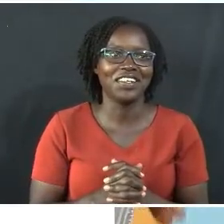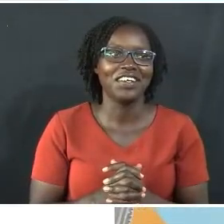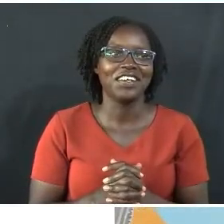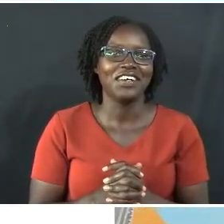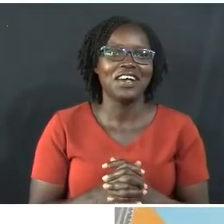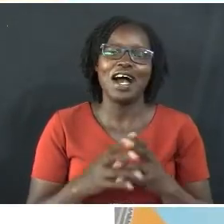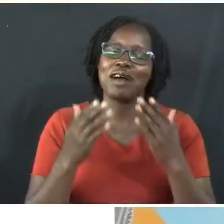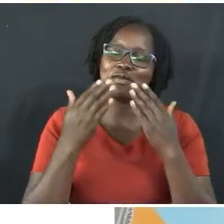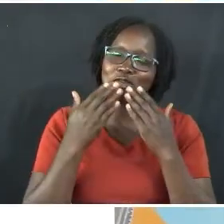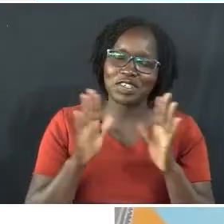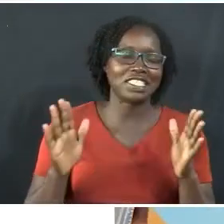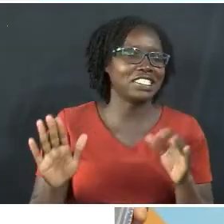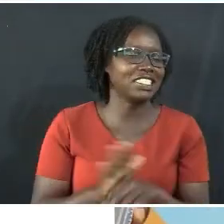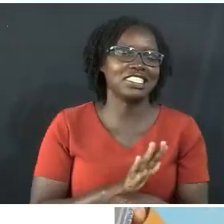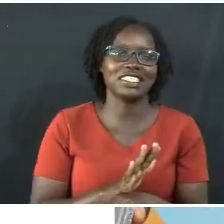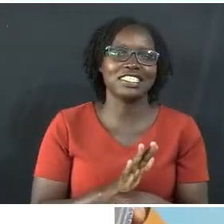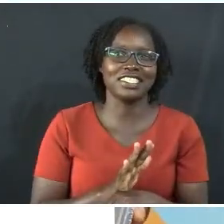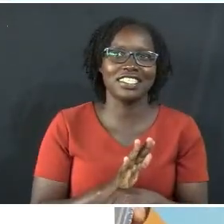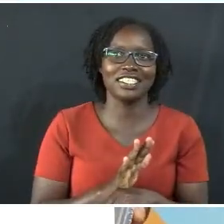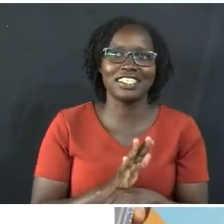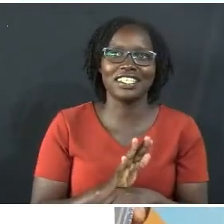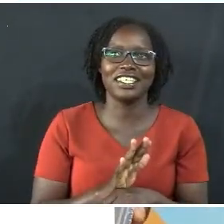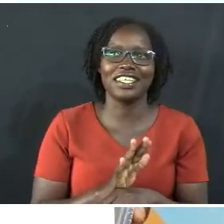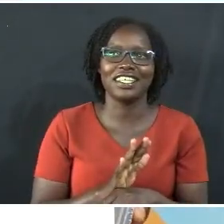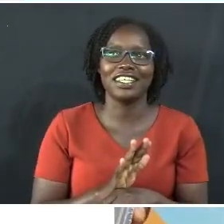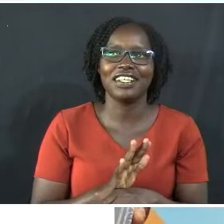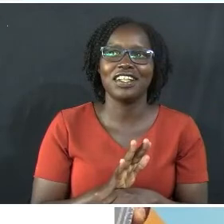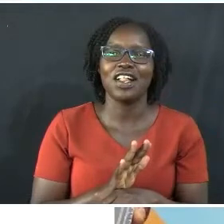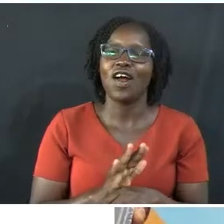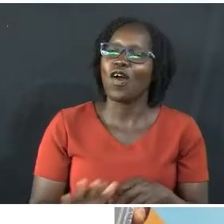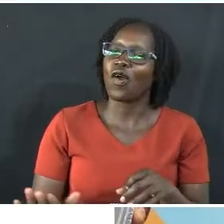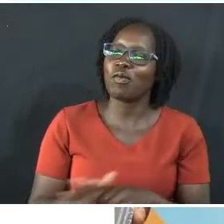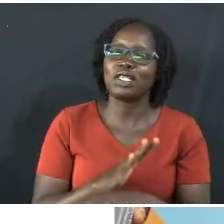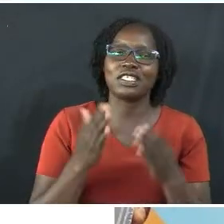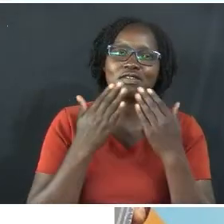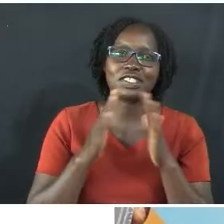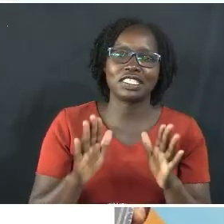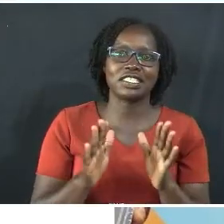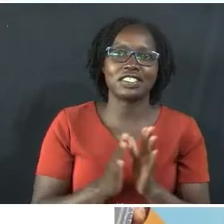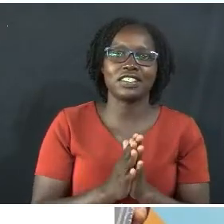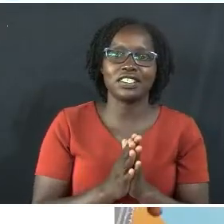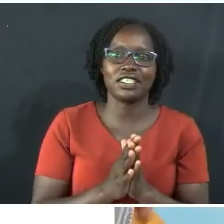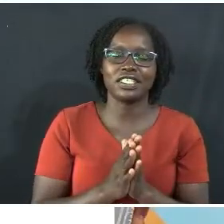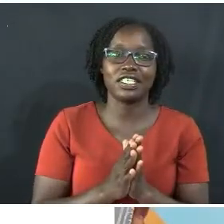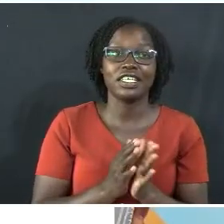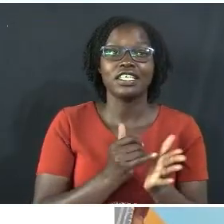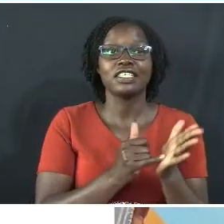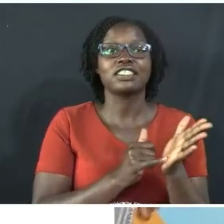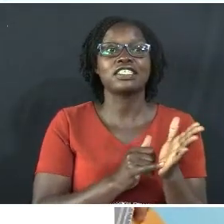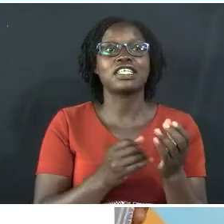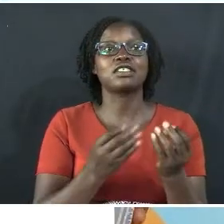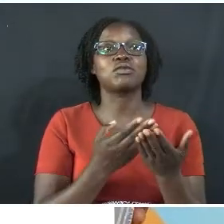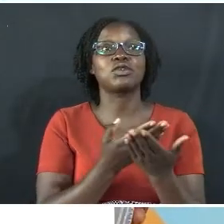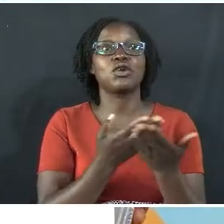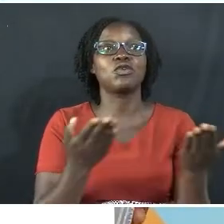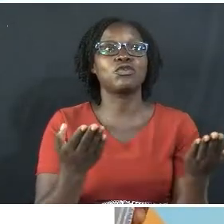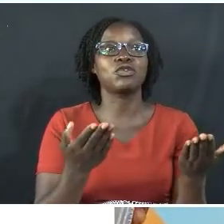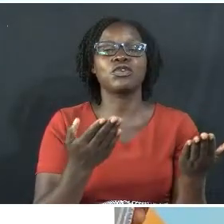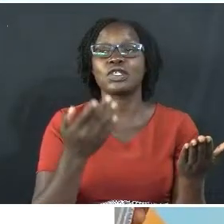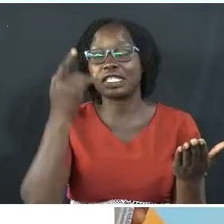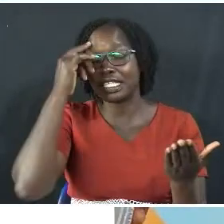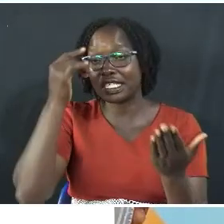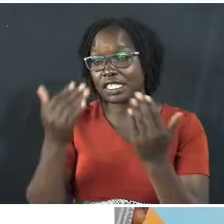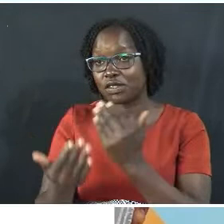I am done completely. I am completely finished. Just as many of you think this